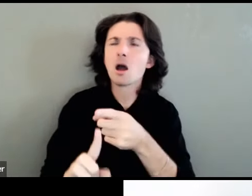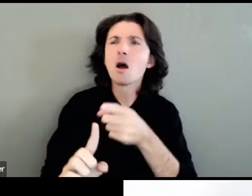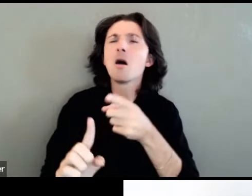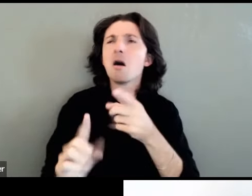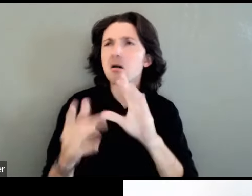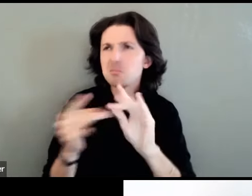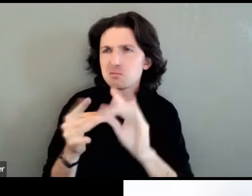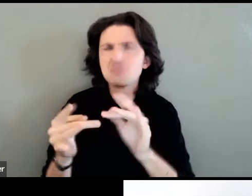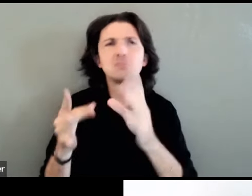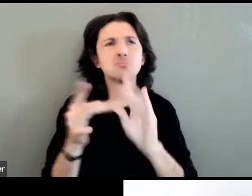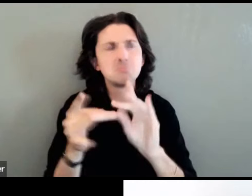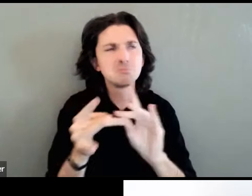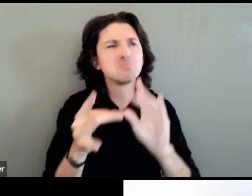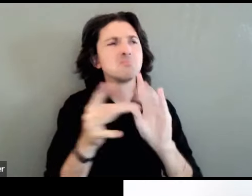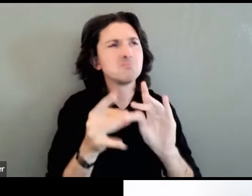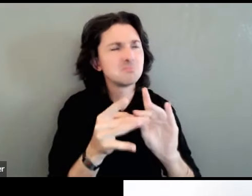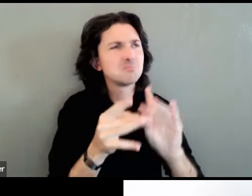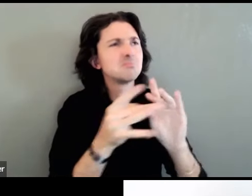us at